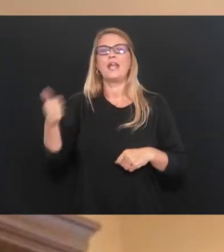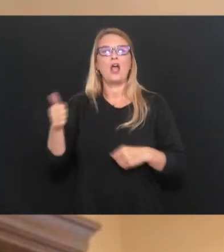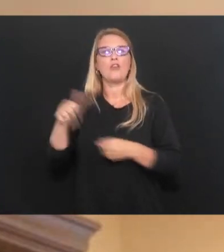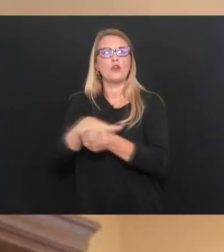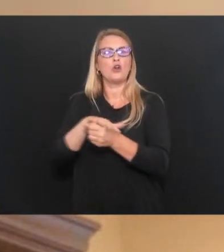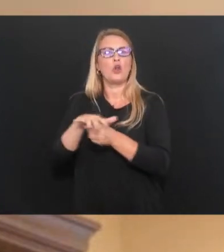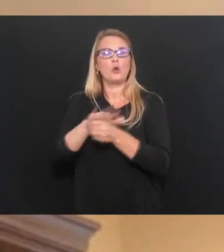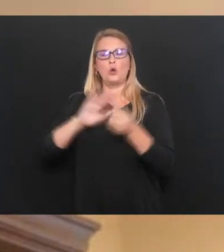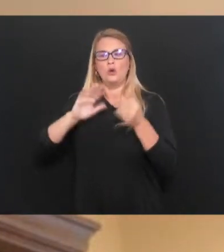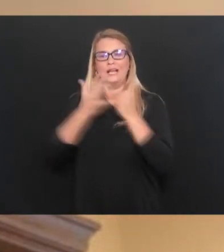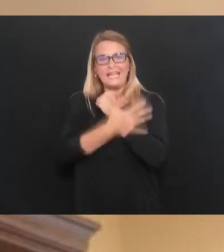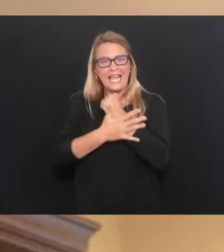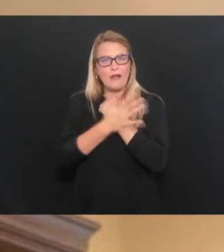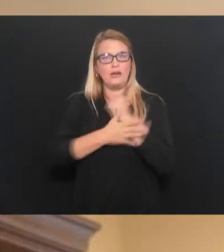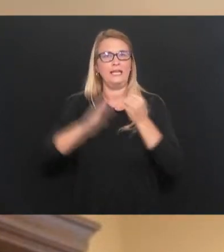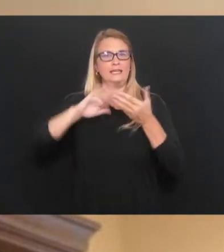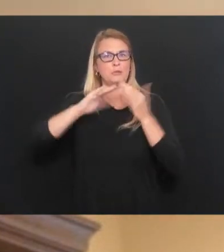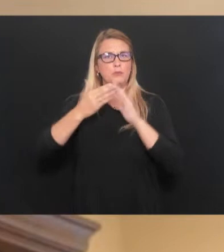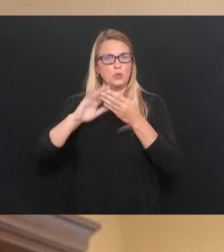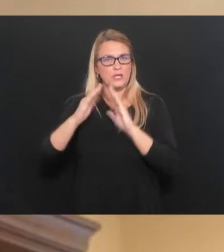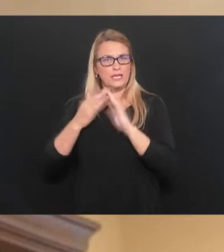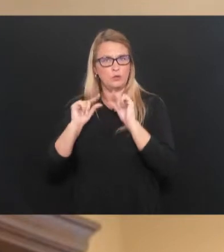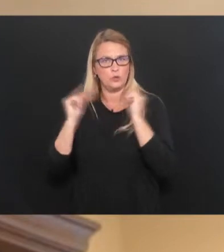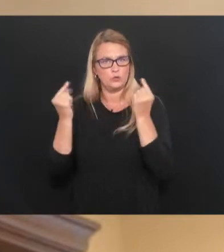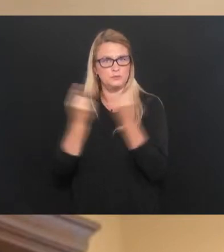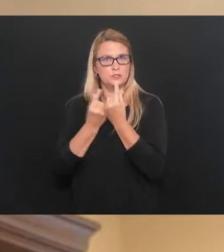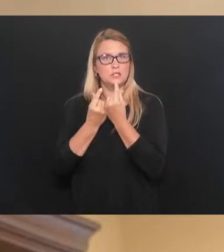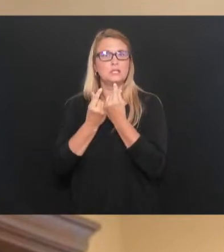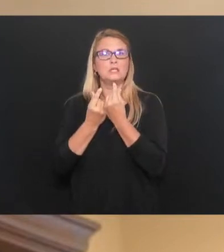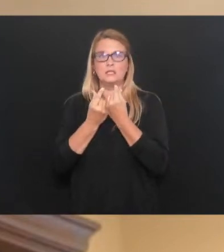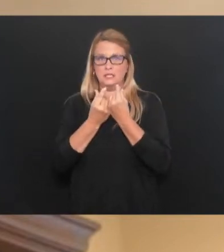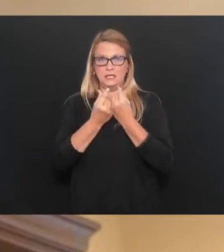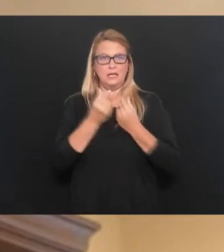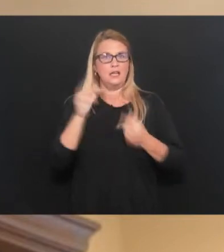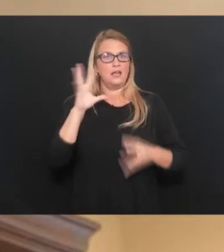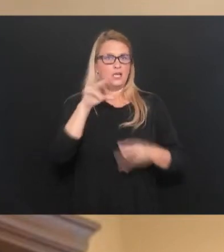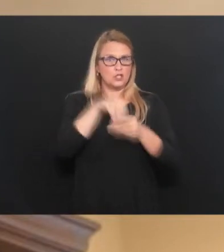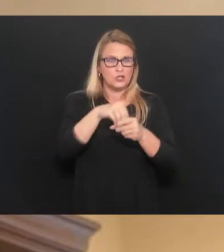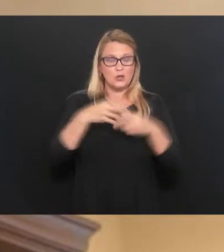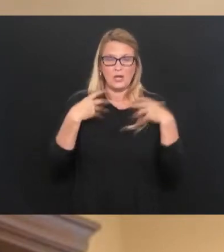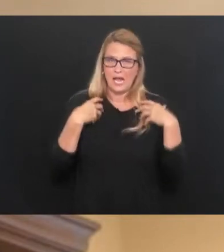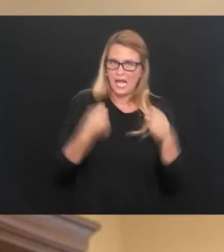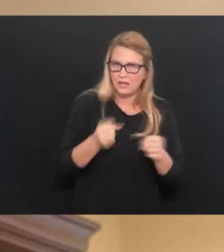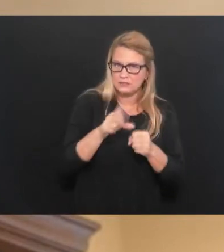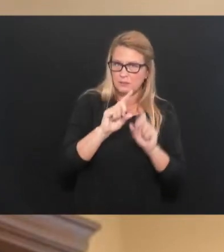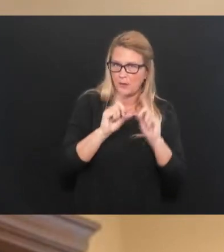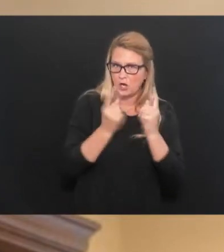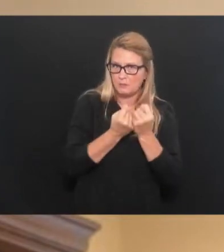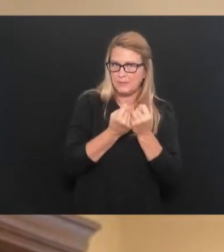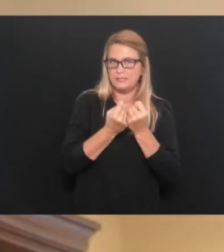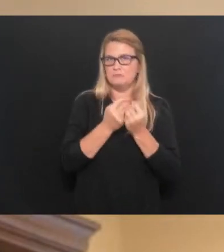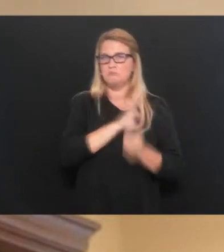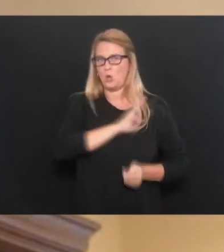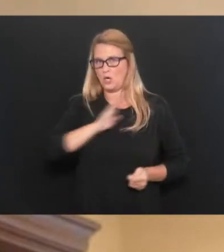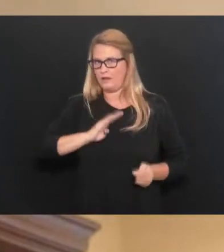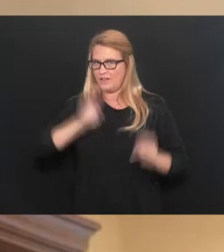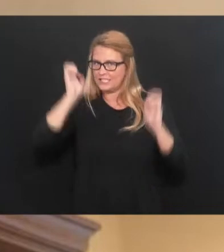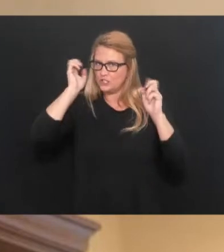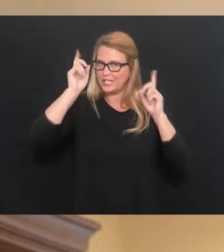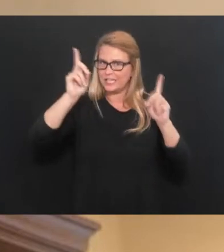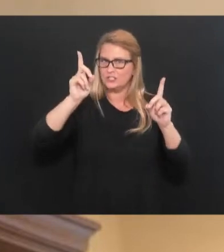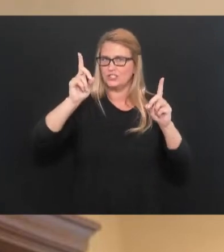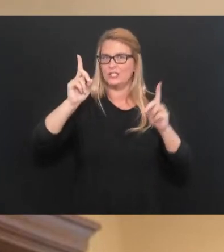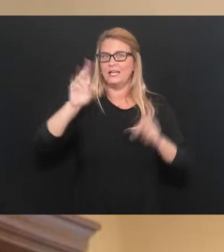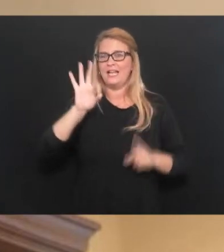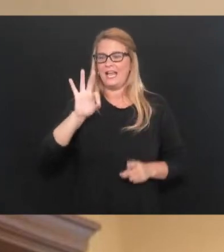county community groups that we have pulled together that include the health department, the county boards of education,